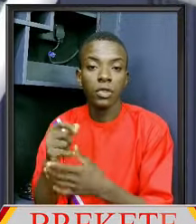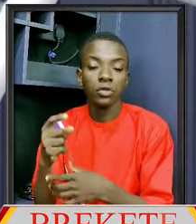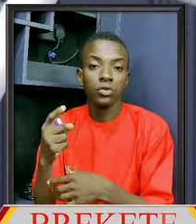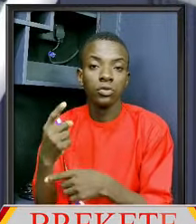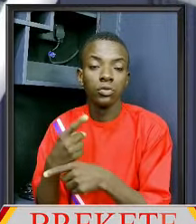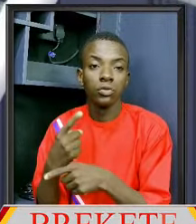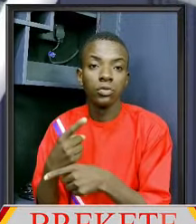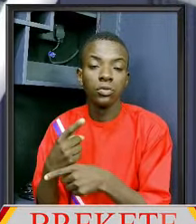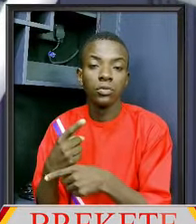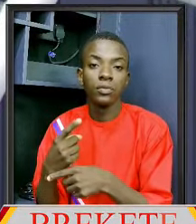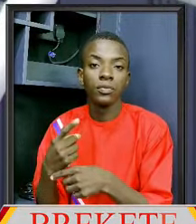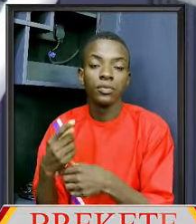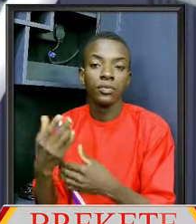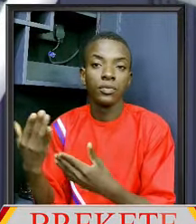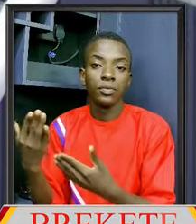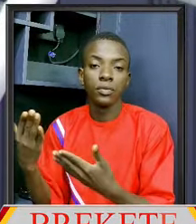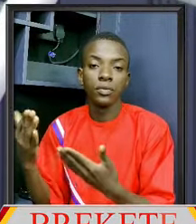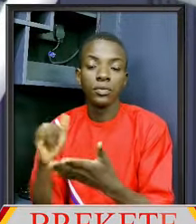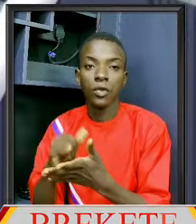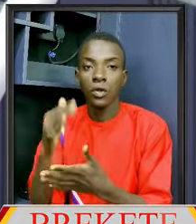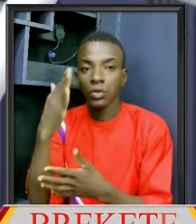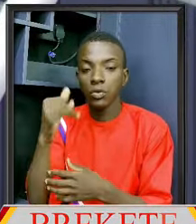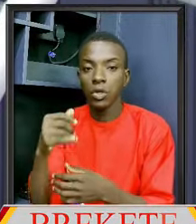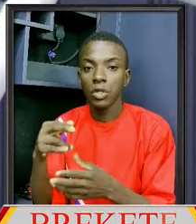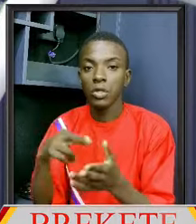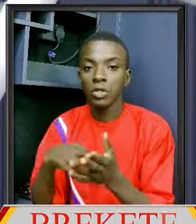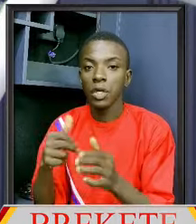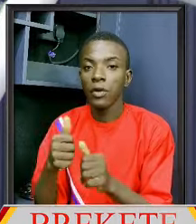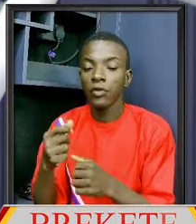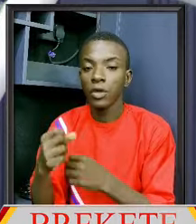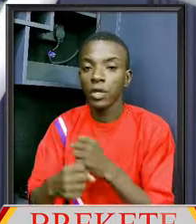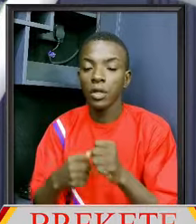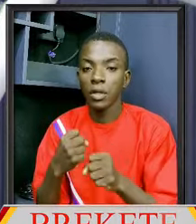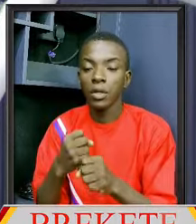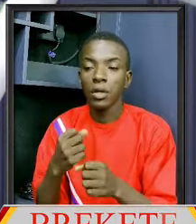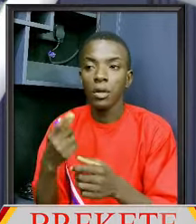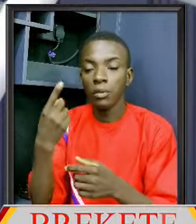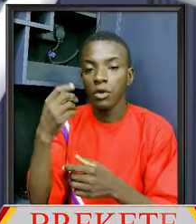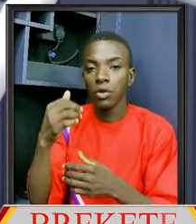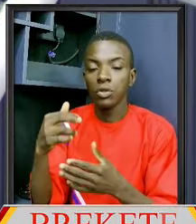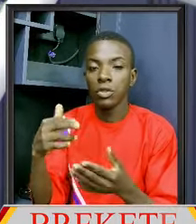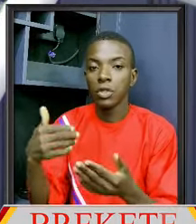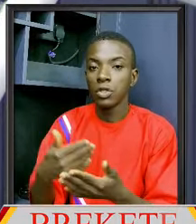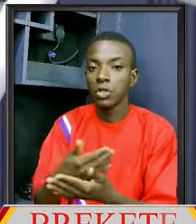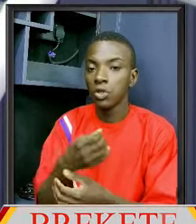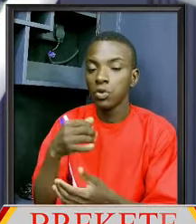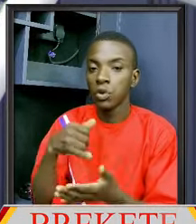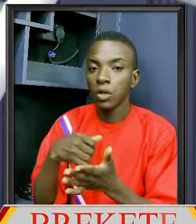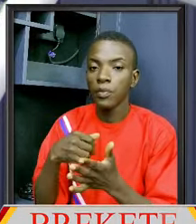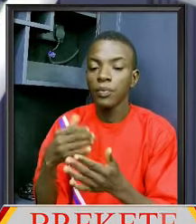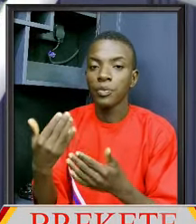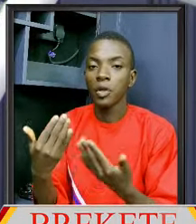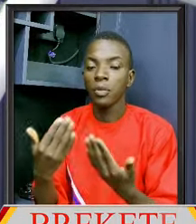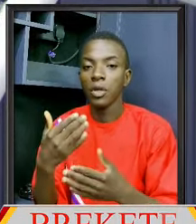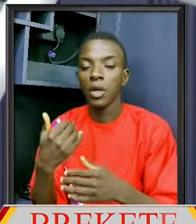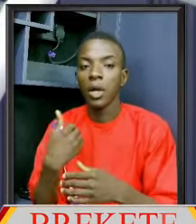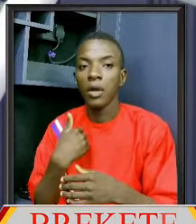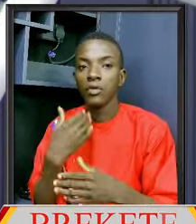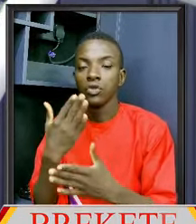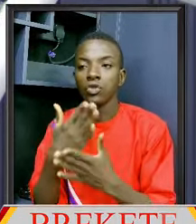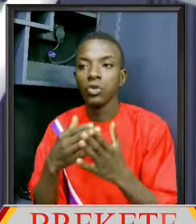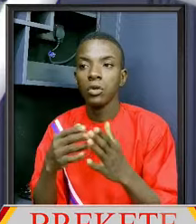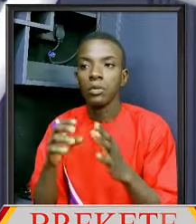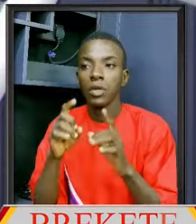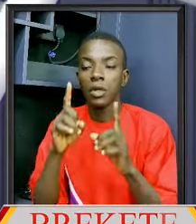to foretell this kind of thing, that's why they register every year. I believe, say, before they renew him, maybe they get some exams or